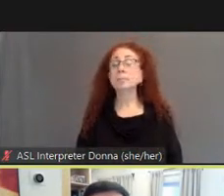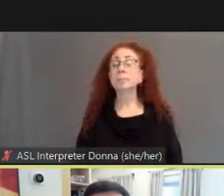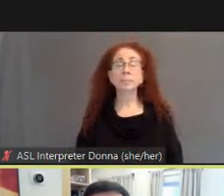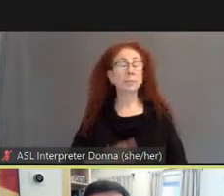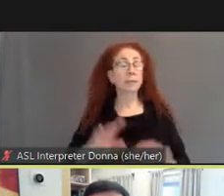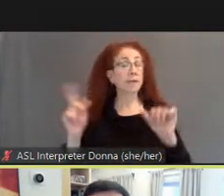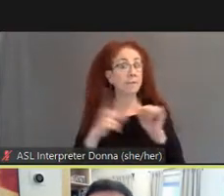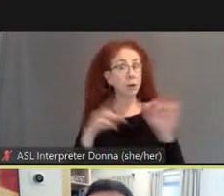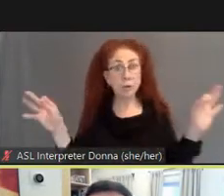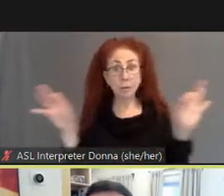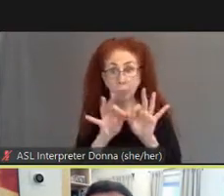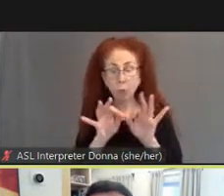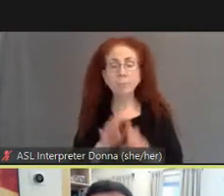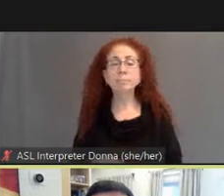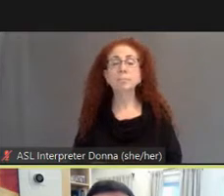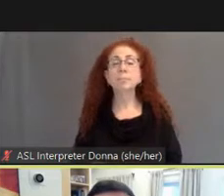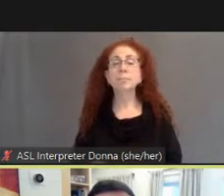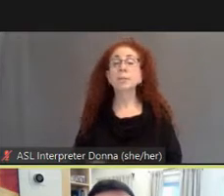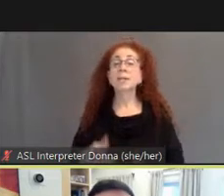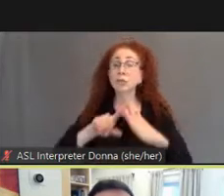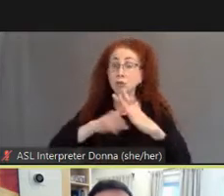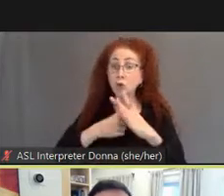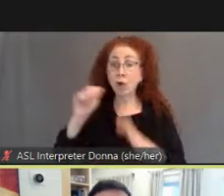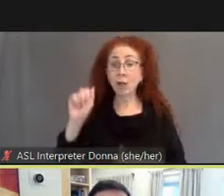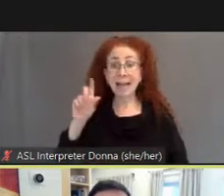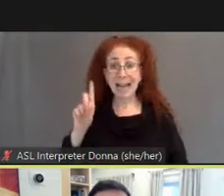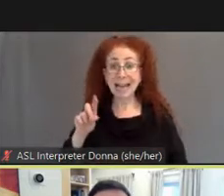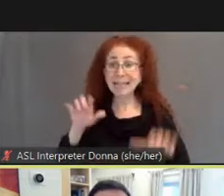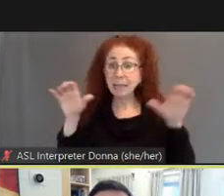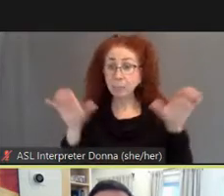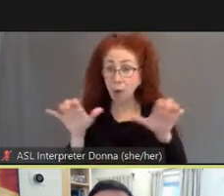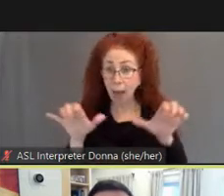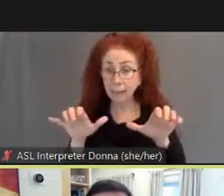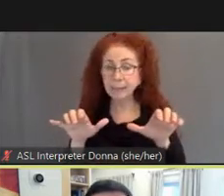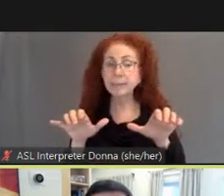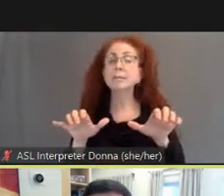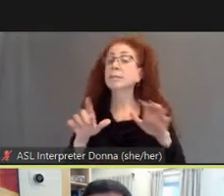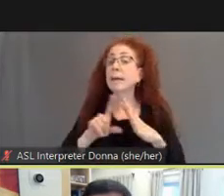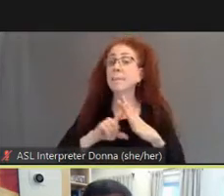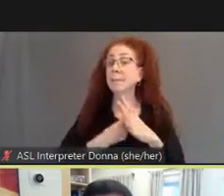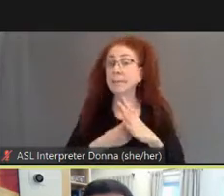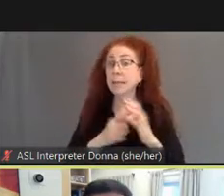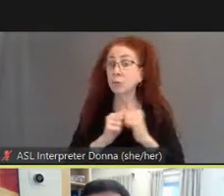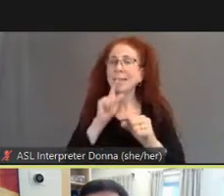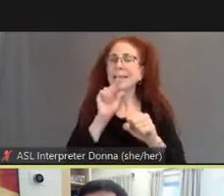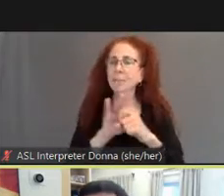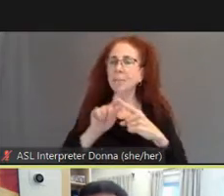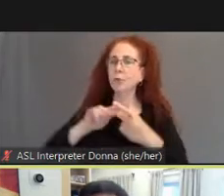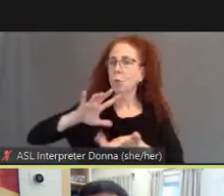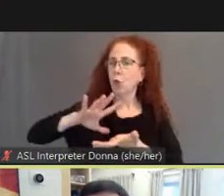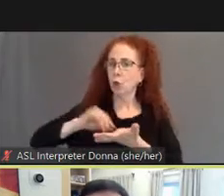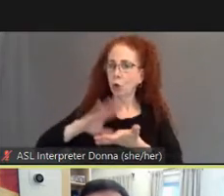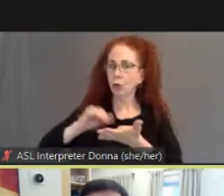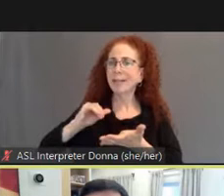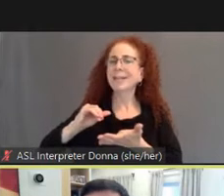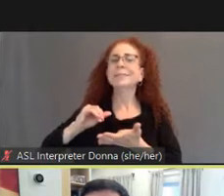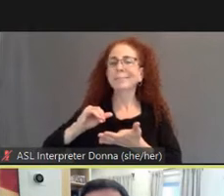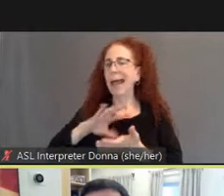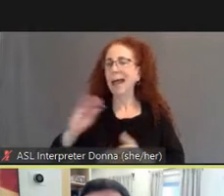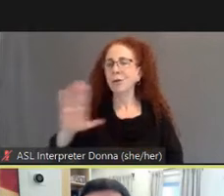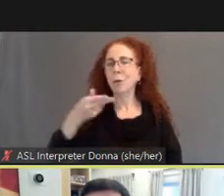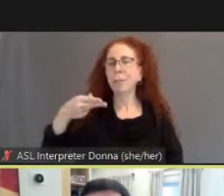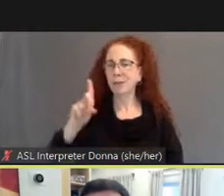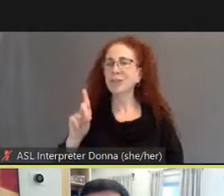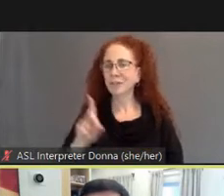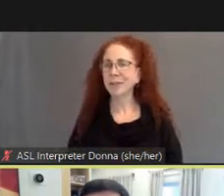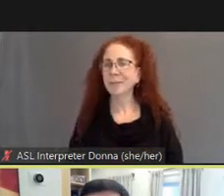that starting an audio description practice begins with a commitment to learning and professional development. All of